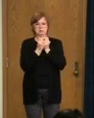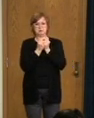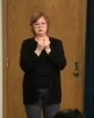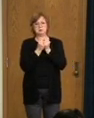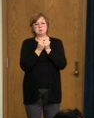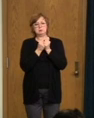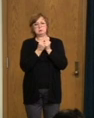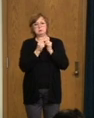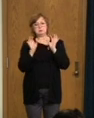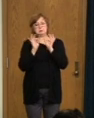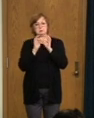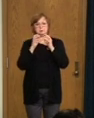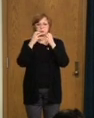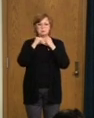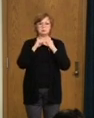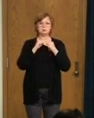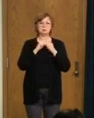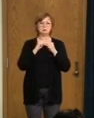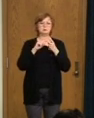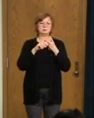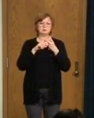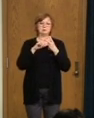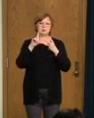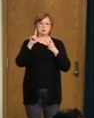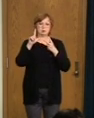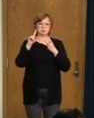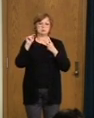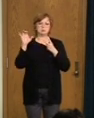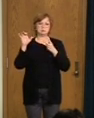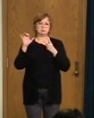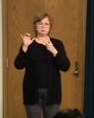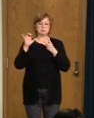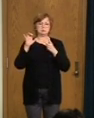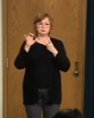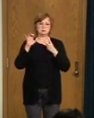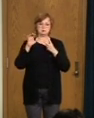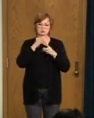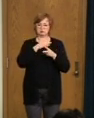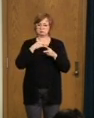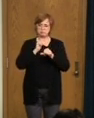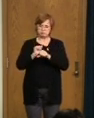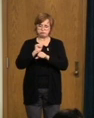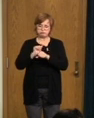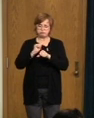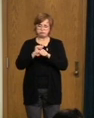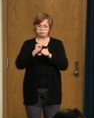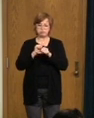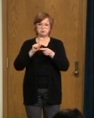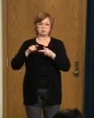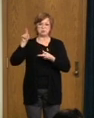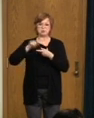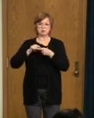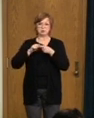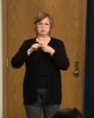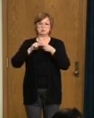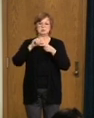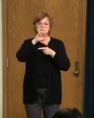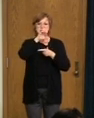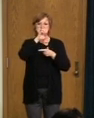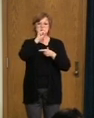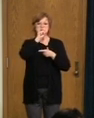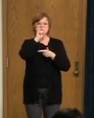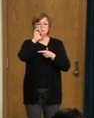very hard there. But this is where we will all have to be extremely careful about not introducing COVID into long-term care facilities. So I